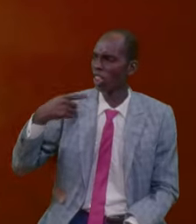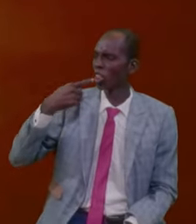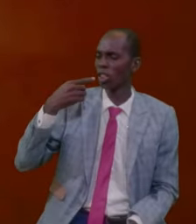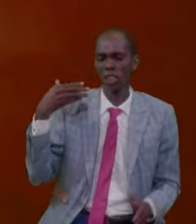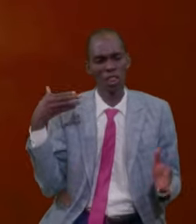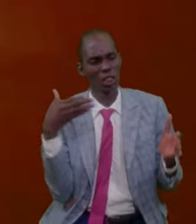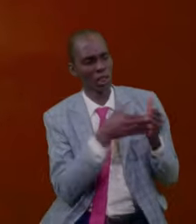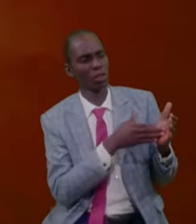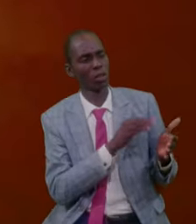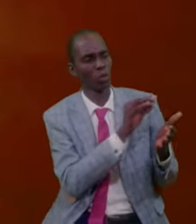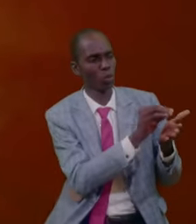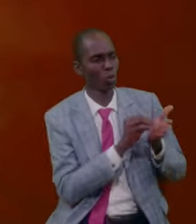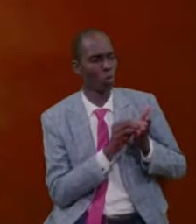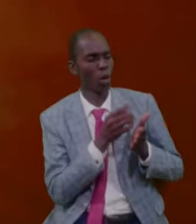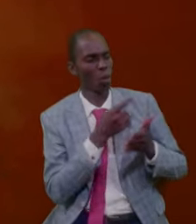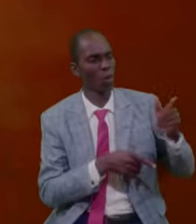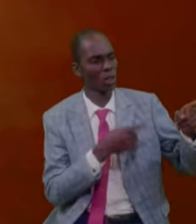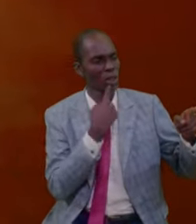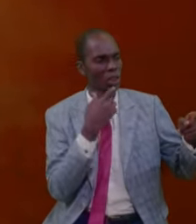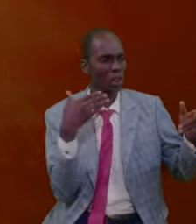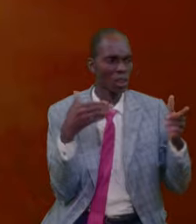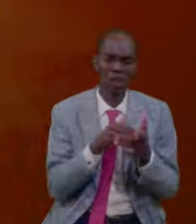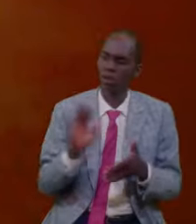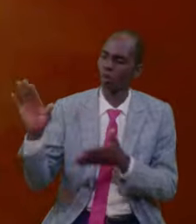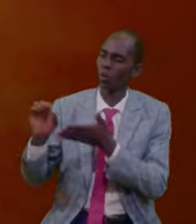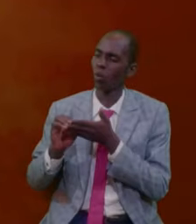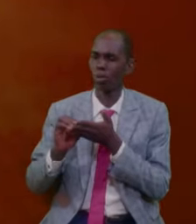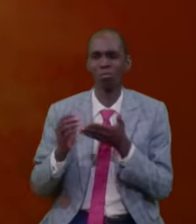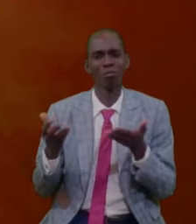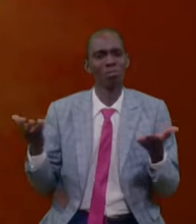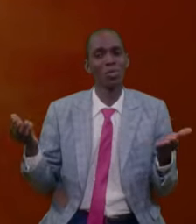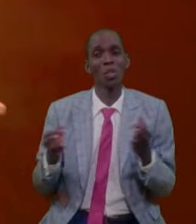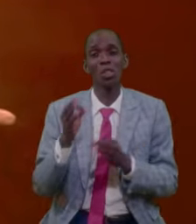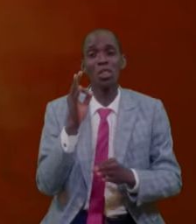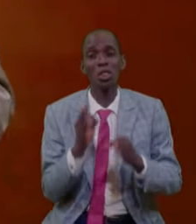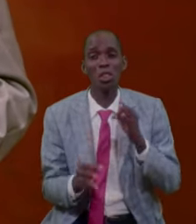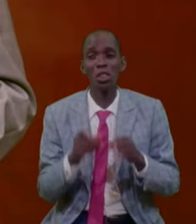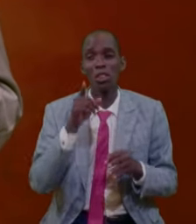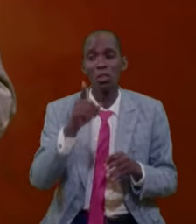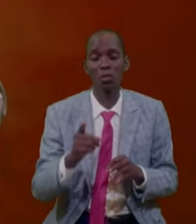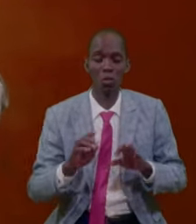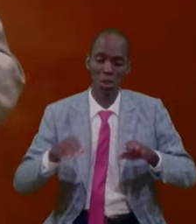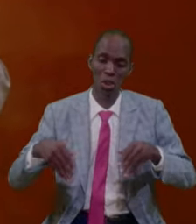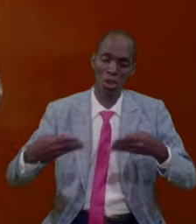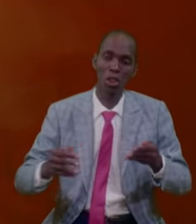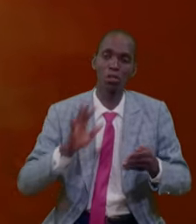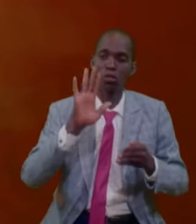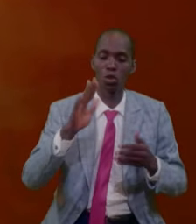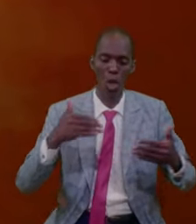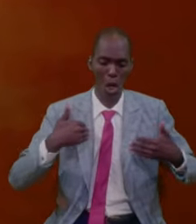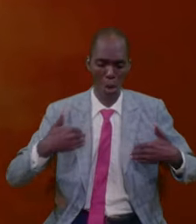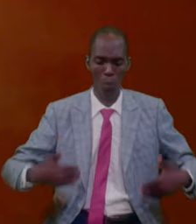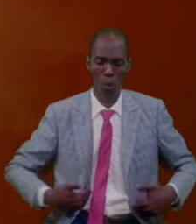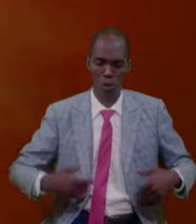our people and what he's saying about his people. If you give your body to be burnt, and you are ready